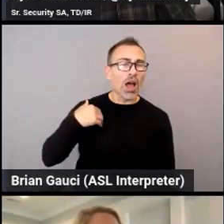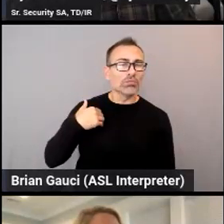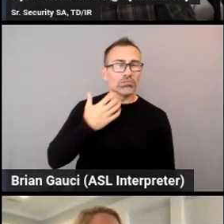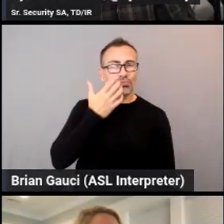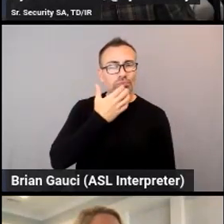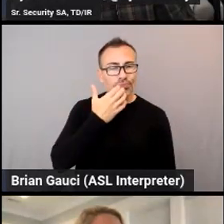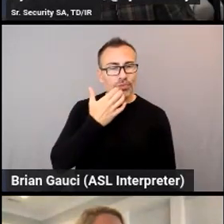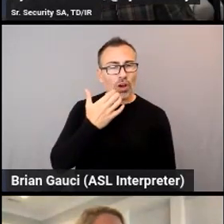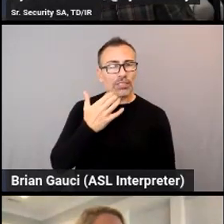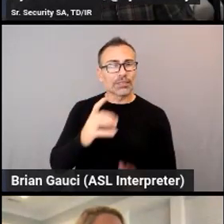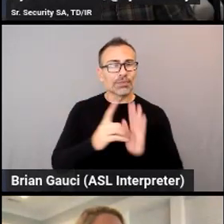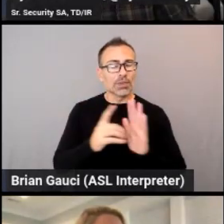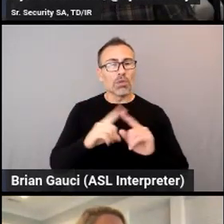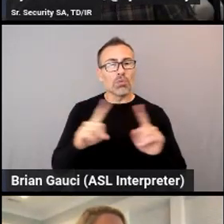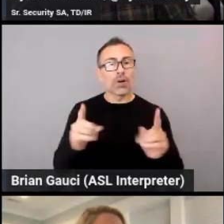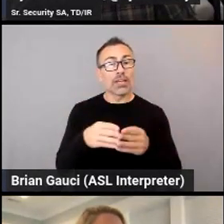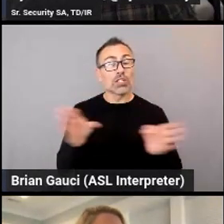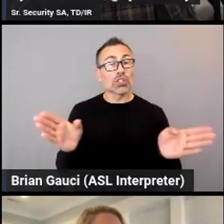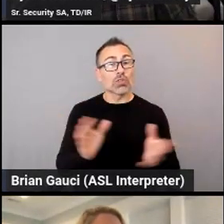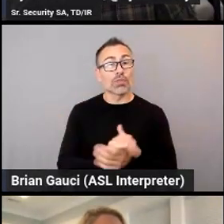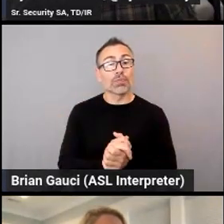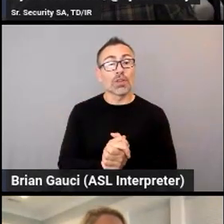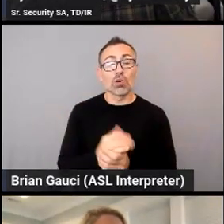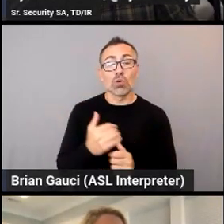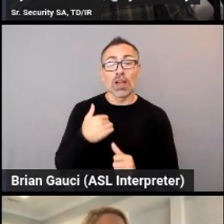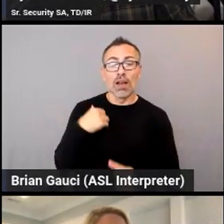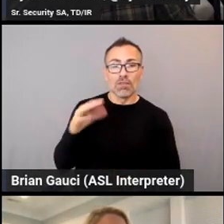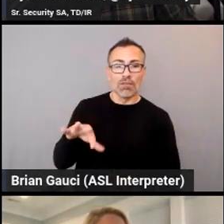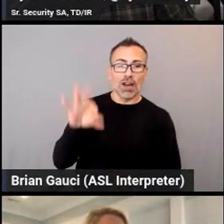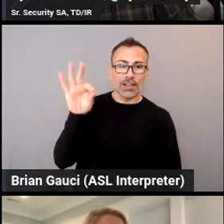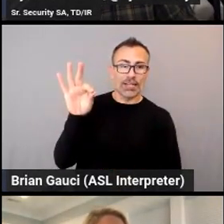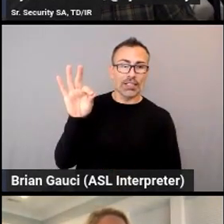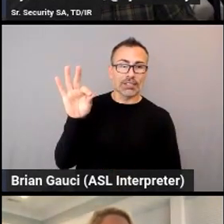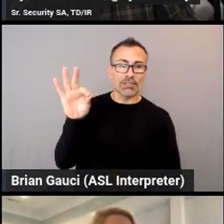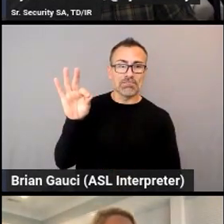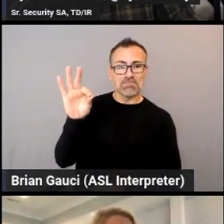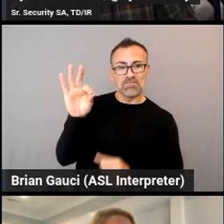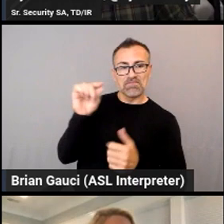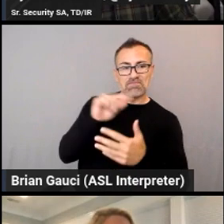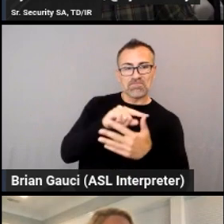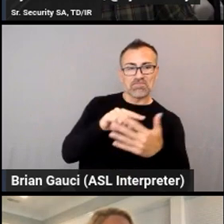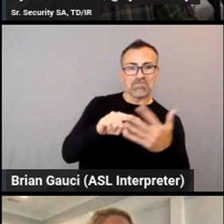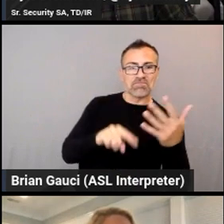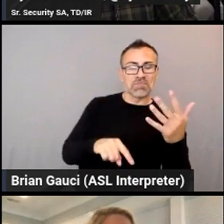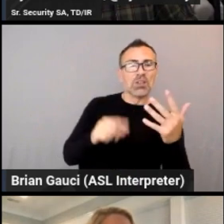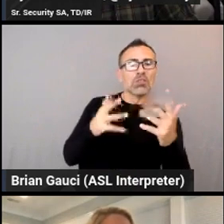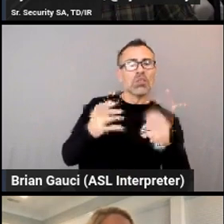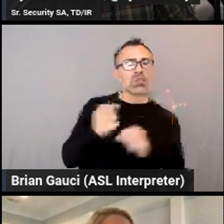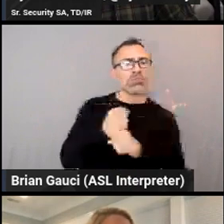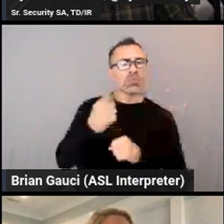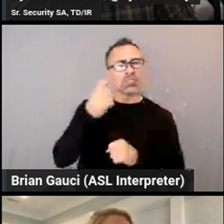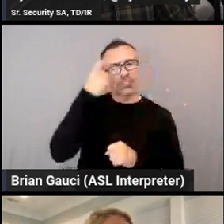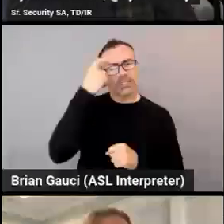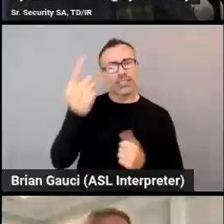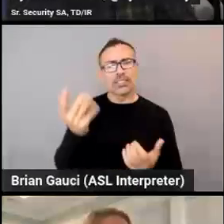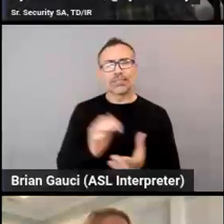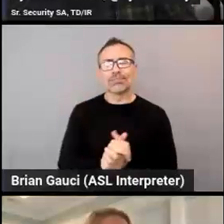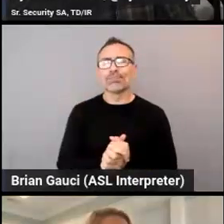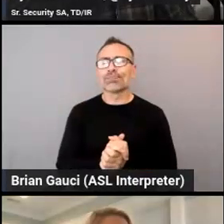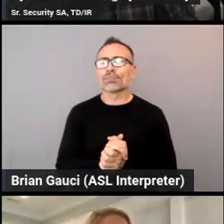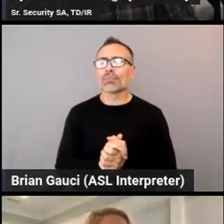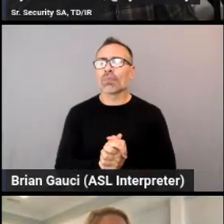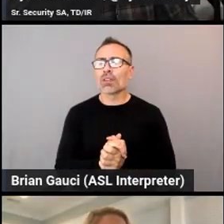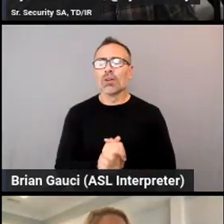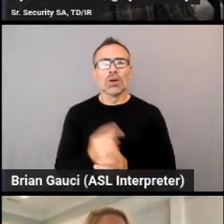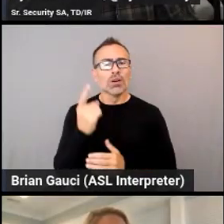So in general, though, we have these findings, right? And we want to make sense of them. So one thing that